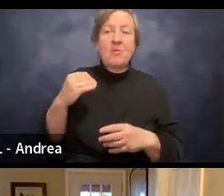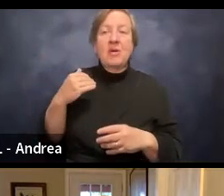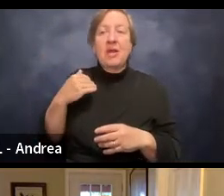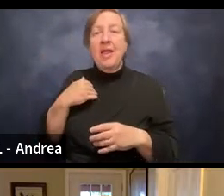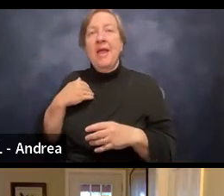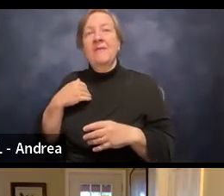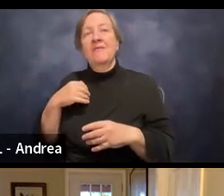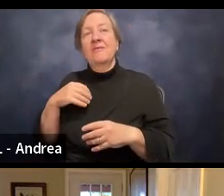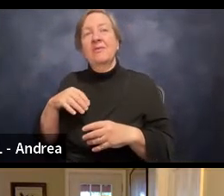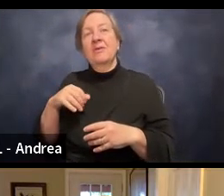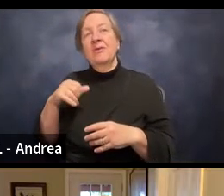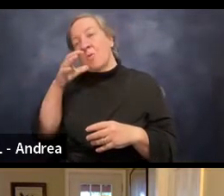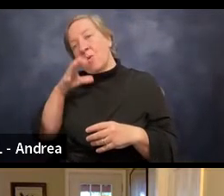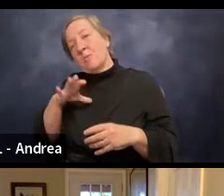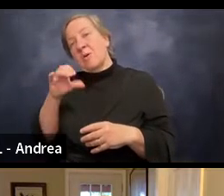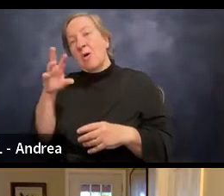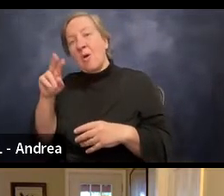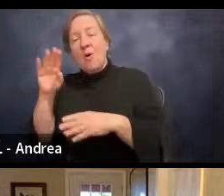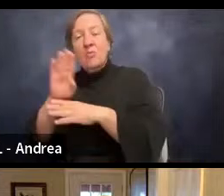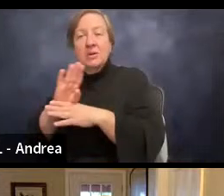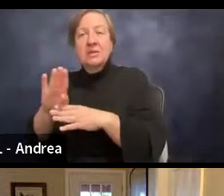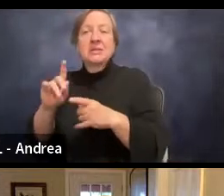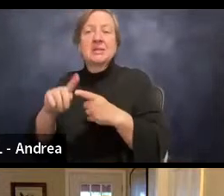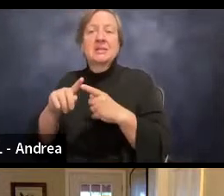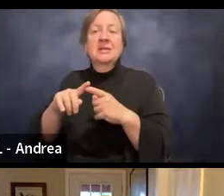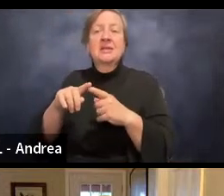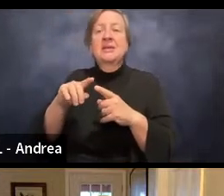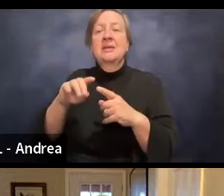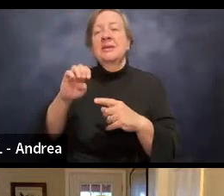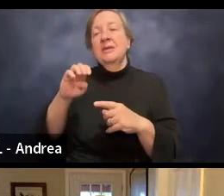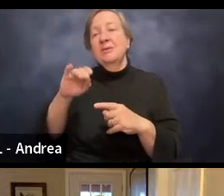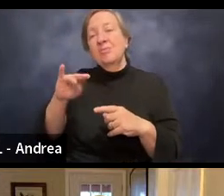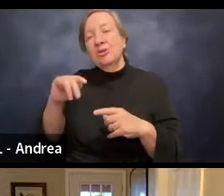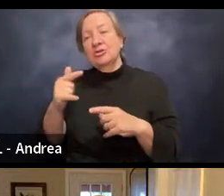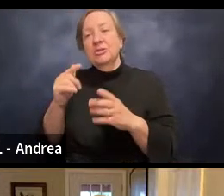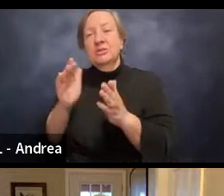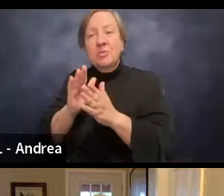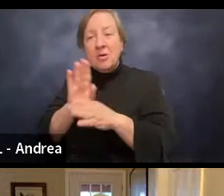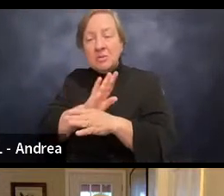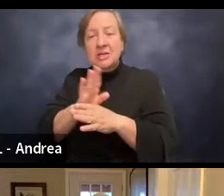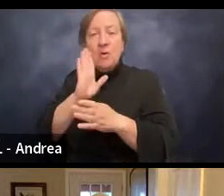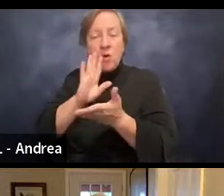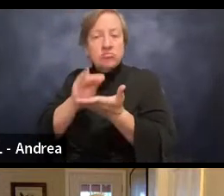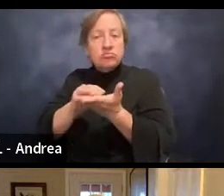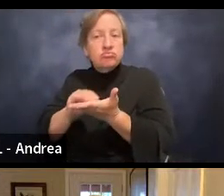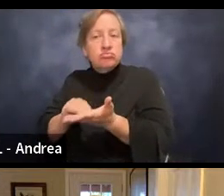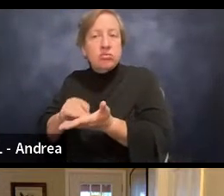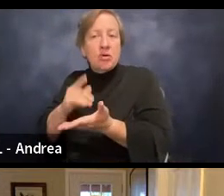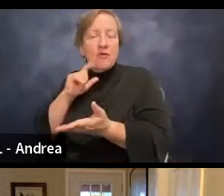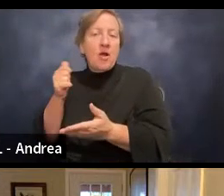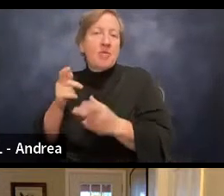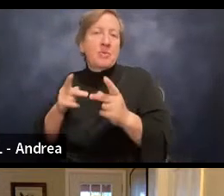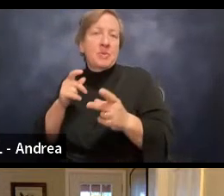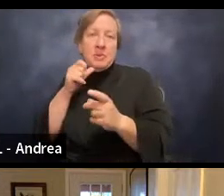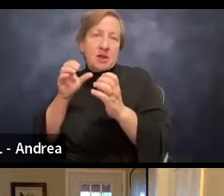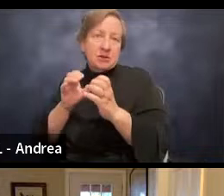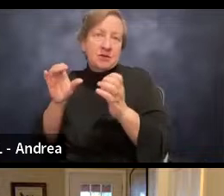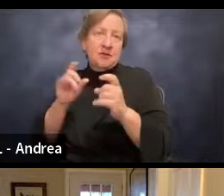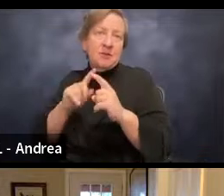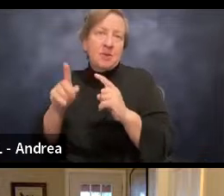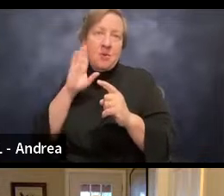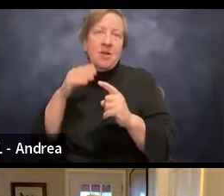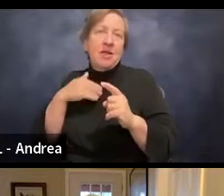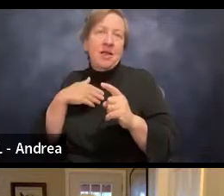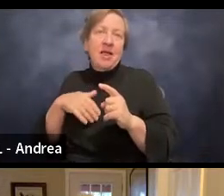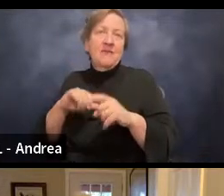for women-owned firms, emerging small business firms. So those will be tracked as well for firms who may not necessarily be certified. But we will have a